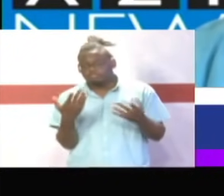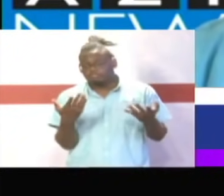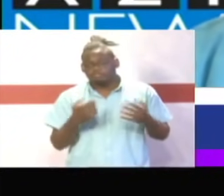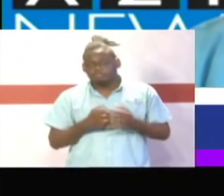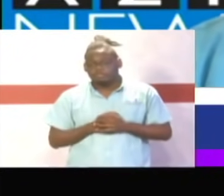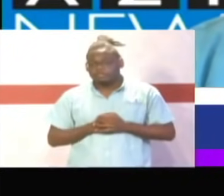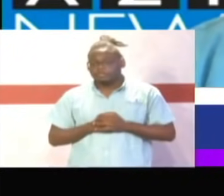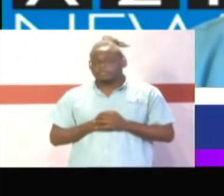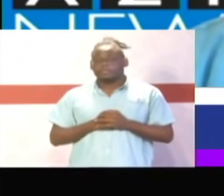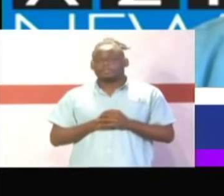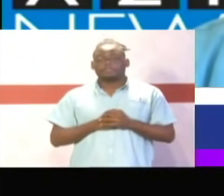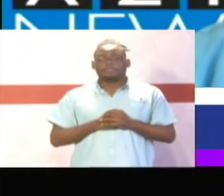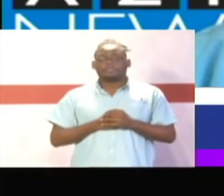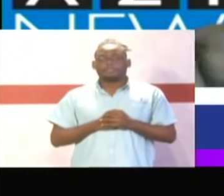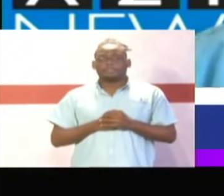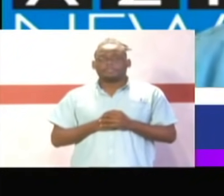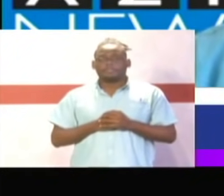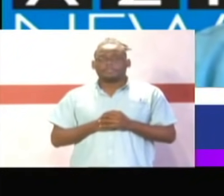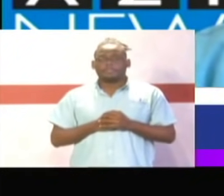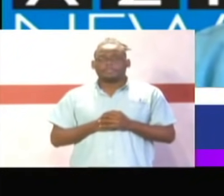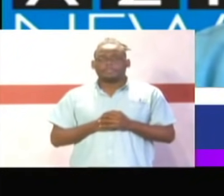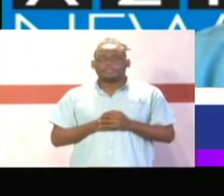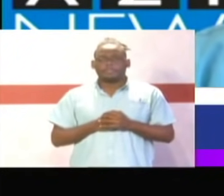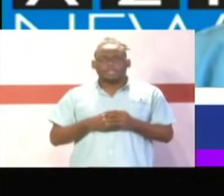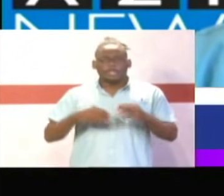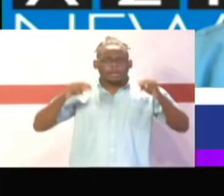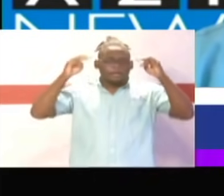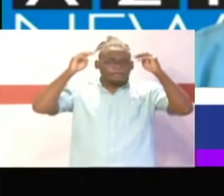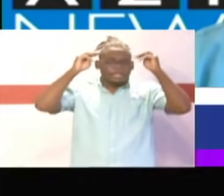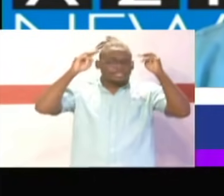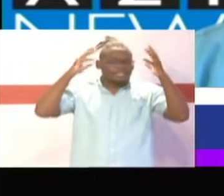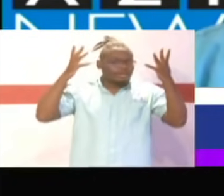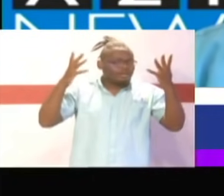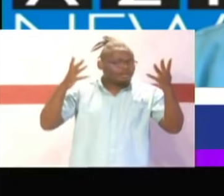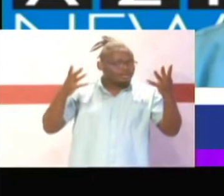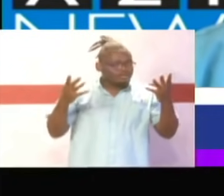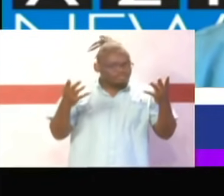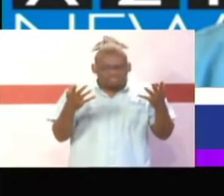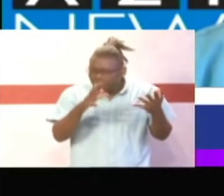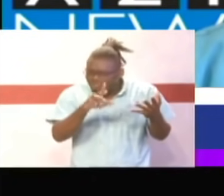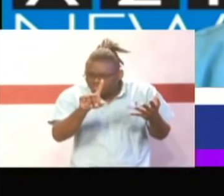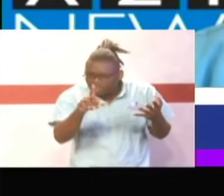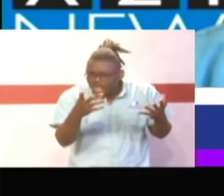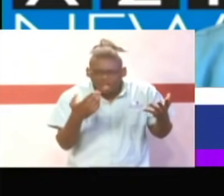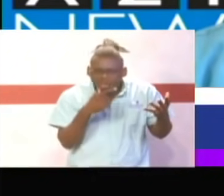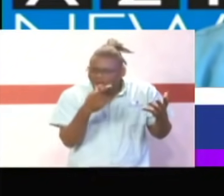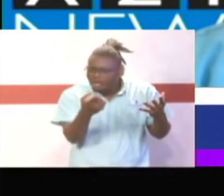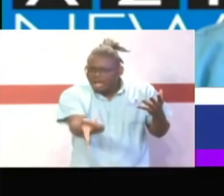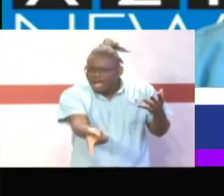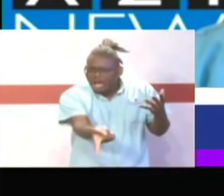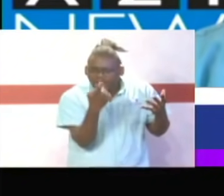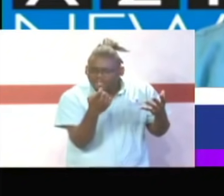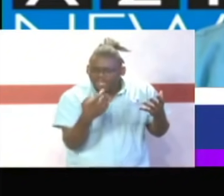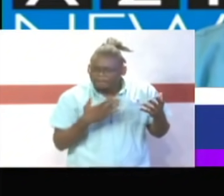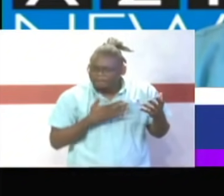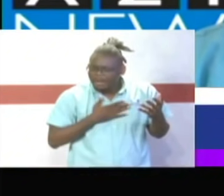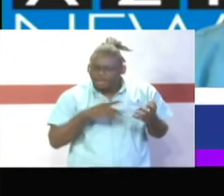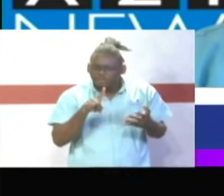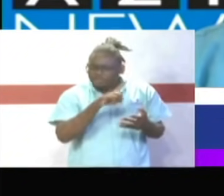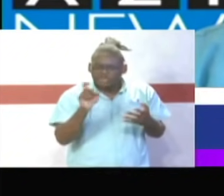Minister, you didn't answer my question about what is status now with children 5 years and over. And I also want to ask what